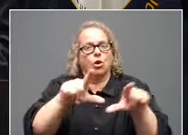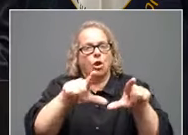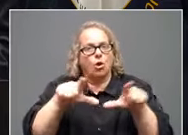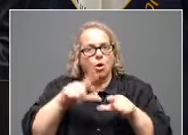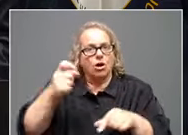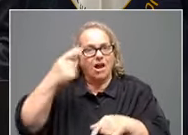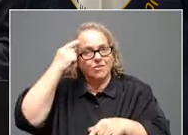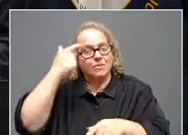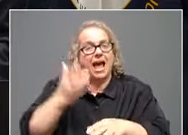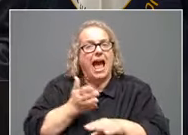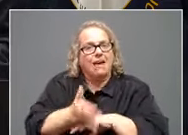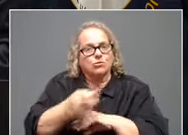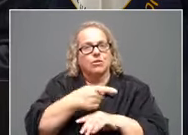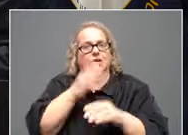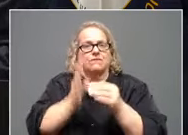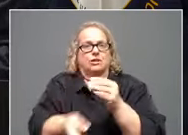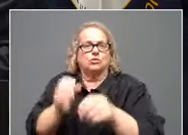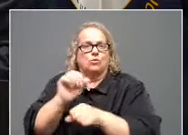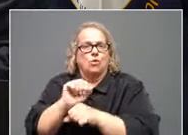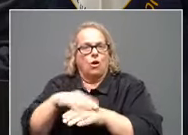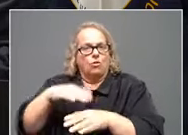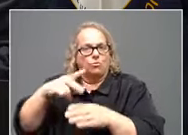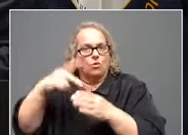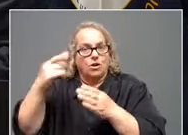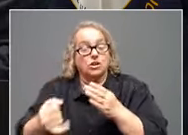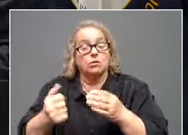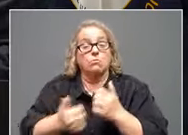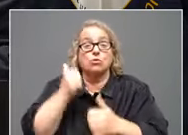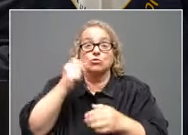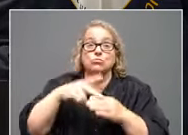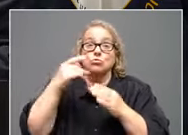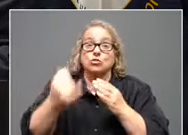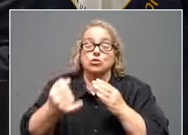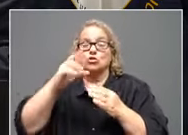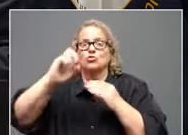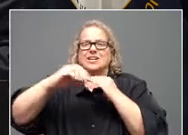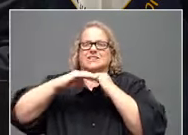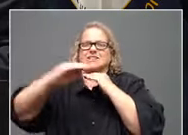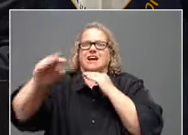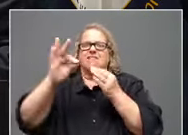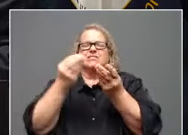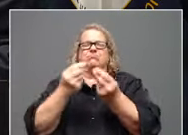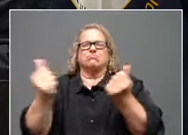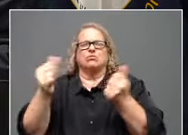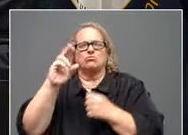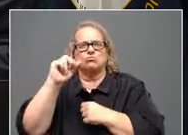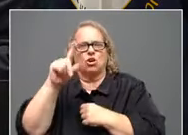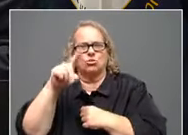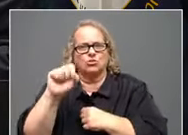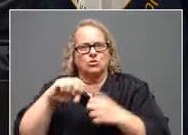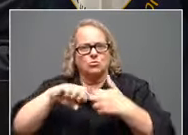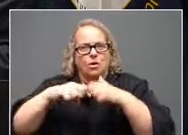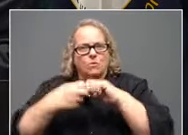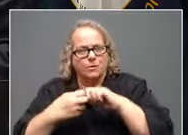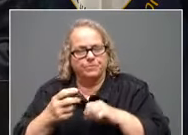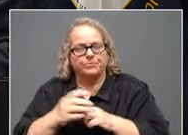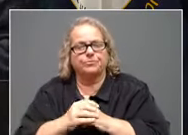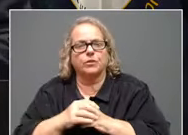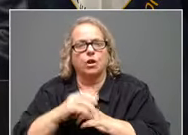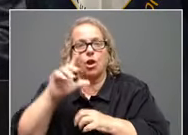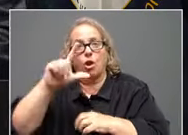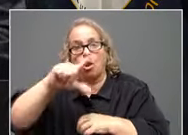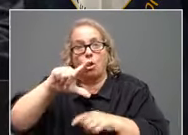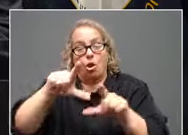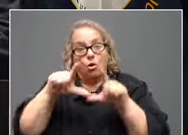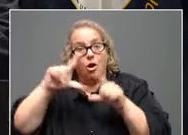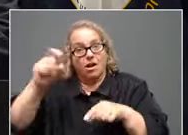on these projects. Most of the projects involve resurfacing of deteriorated roadways. Local governments will be patching and sealing,